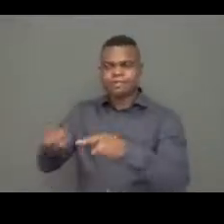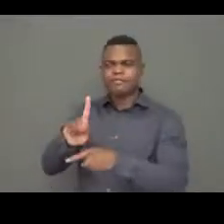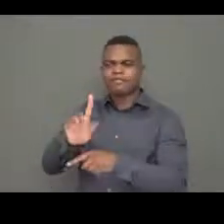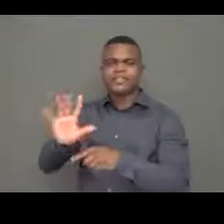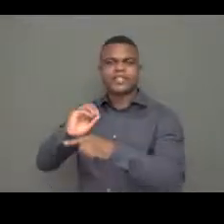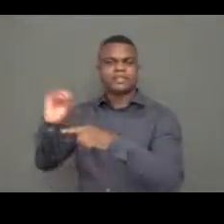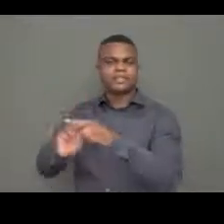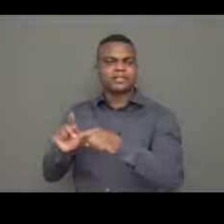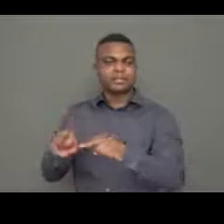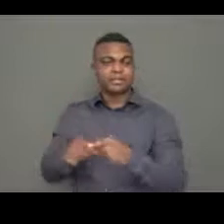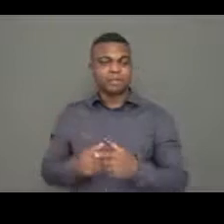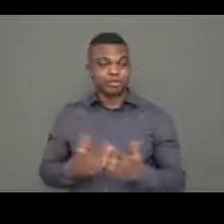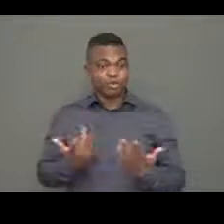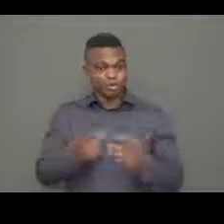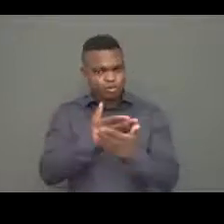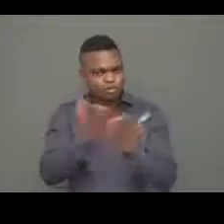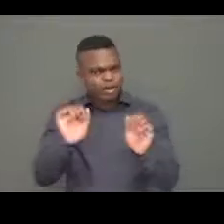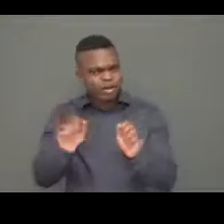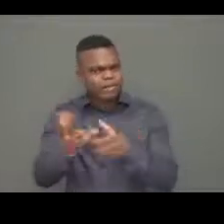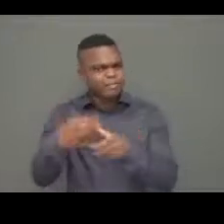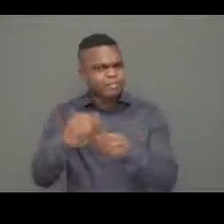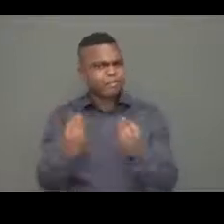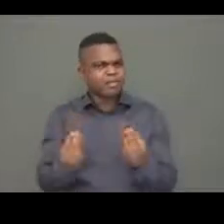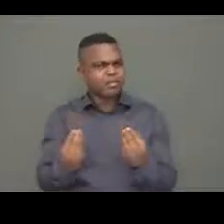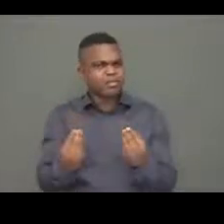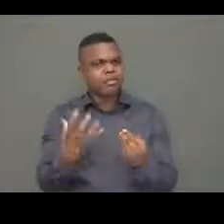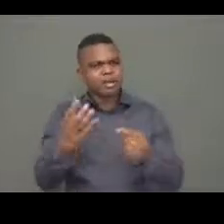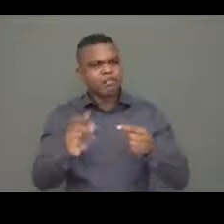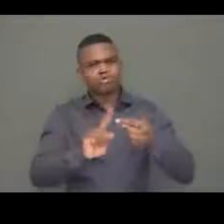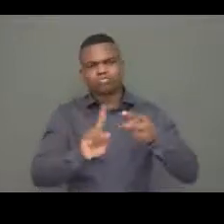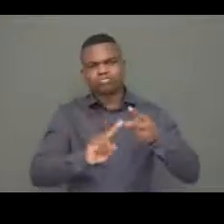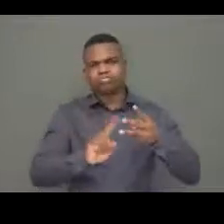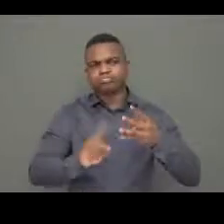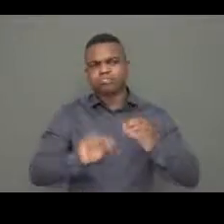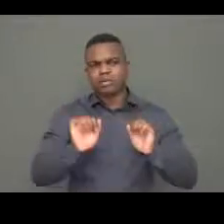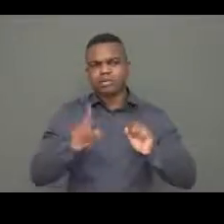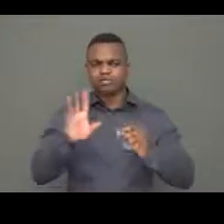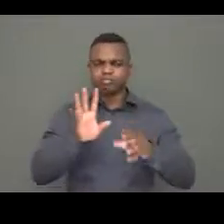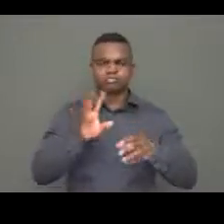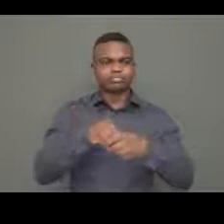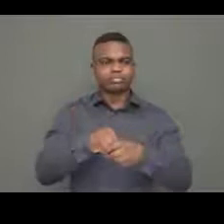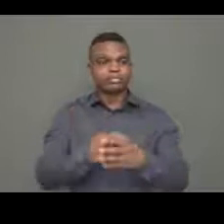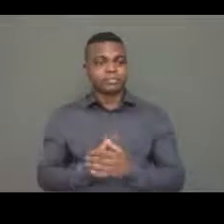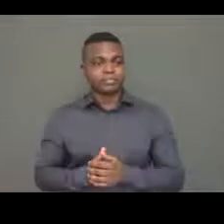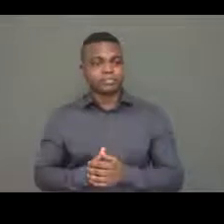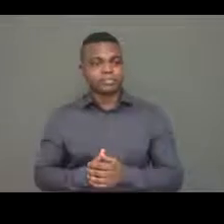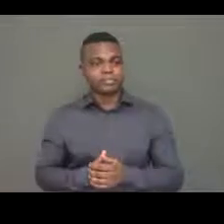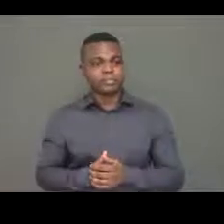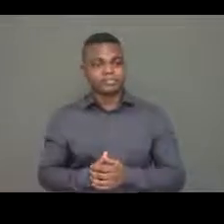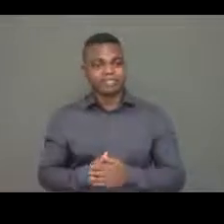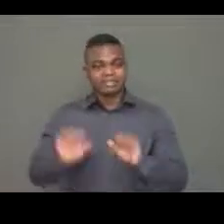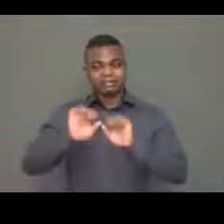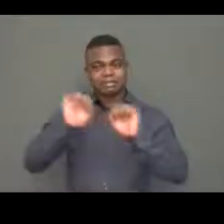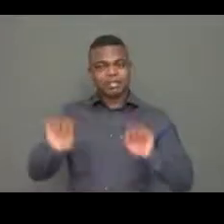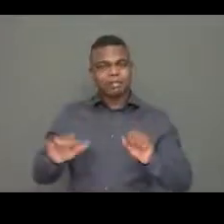So what can you do? There are some practical steps you can take. You could review your policies and systems and services to make sure